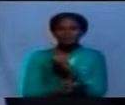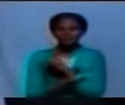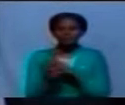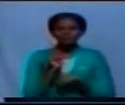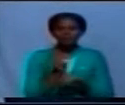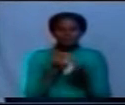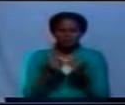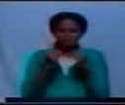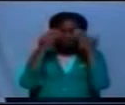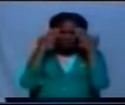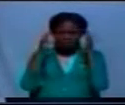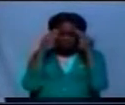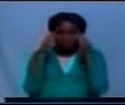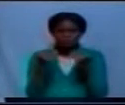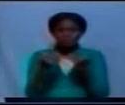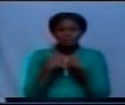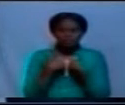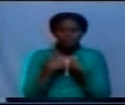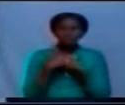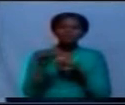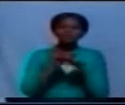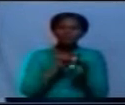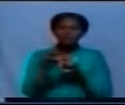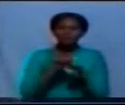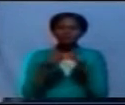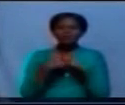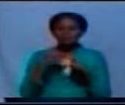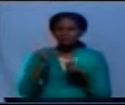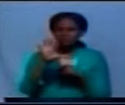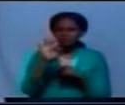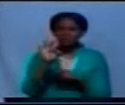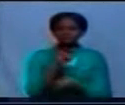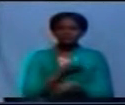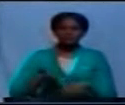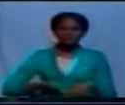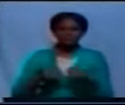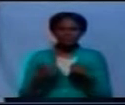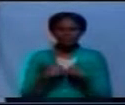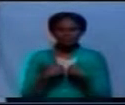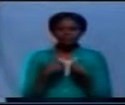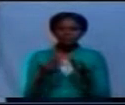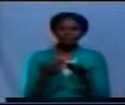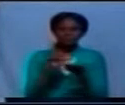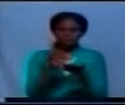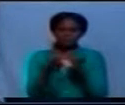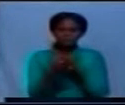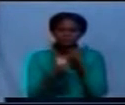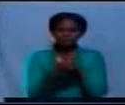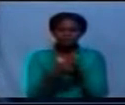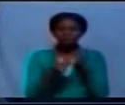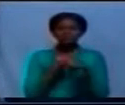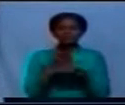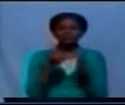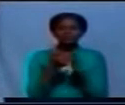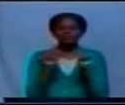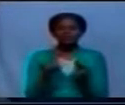there's competition, with 19 members, we've got top-tier banks, medium-level banks, and those we can call the